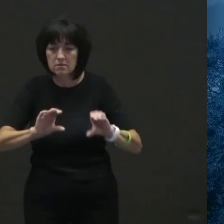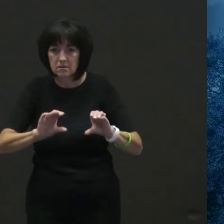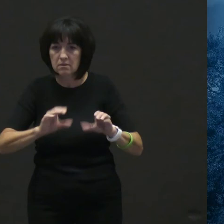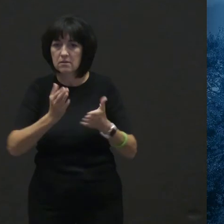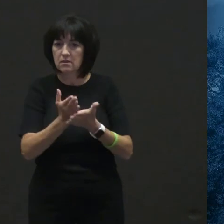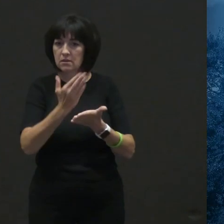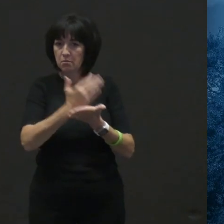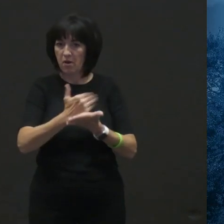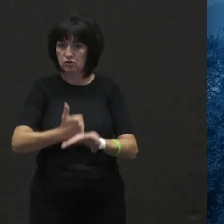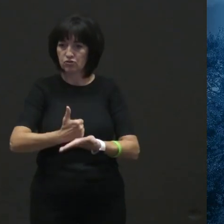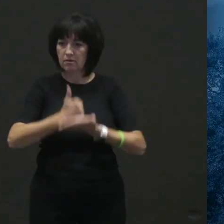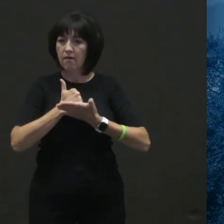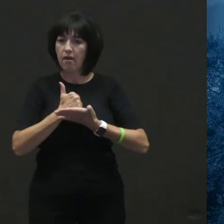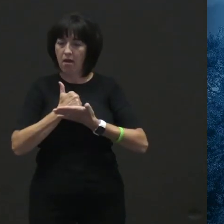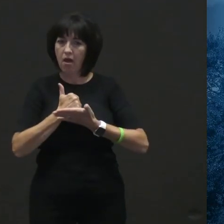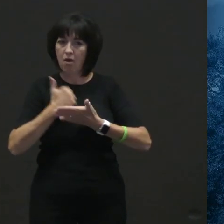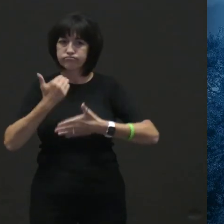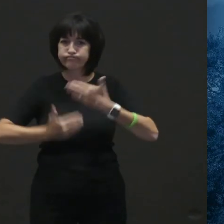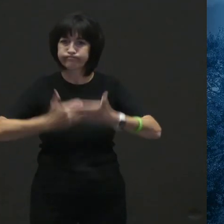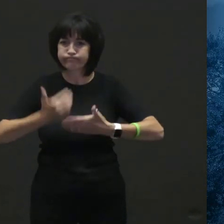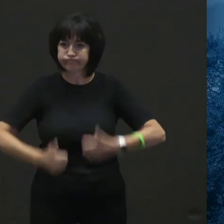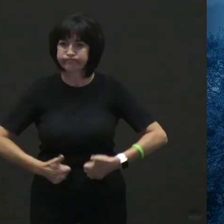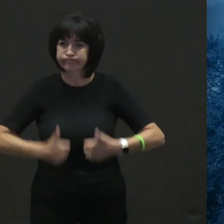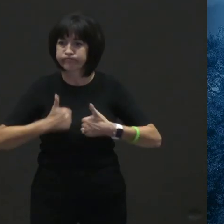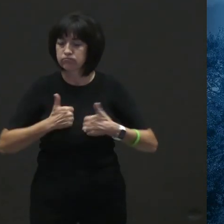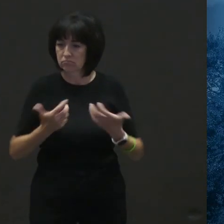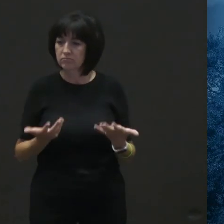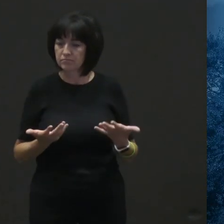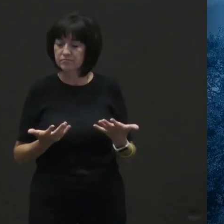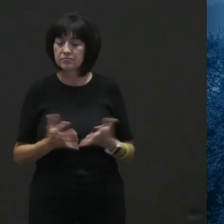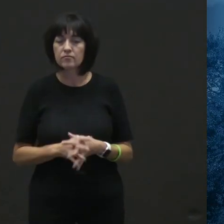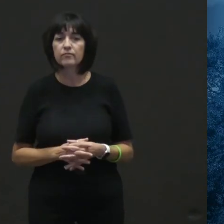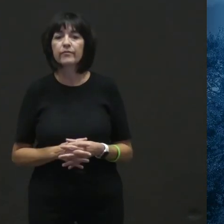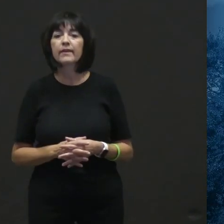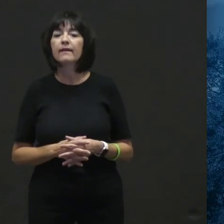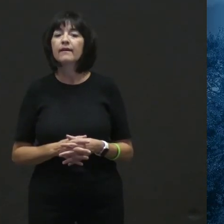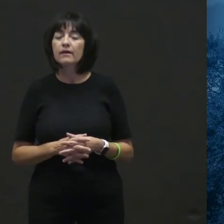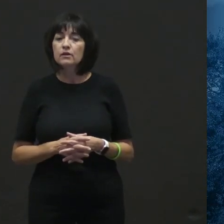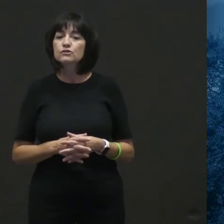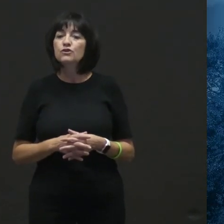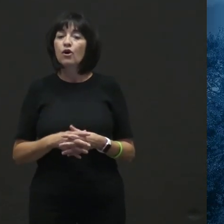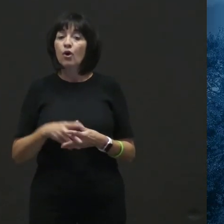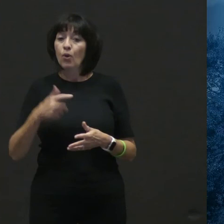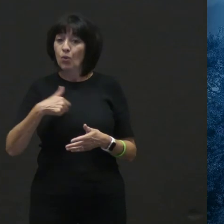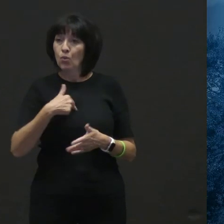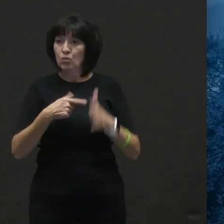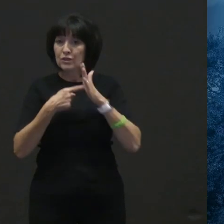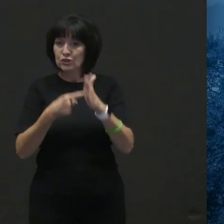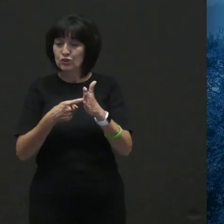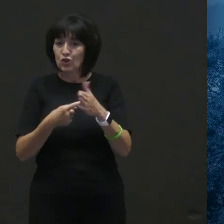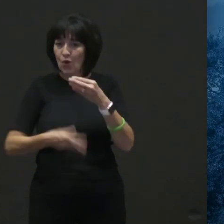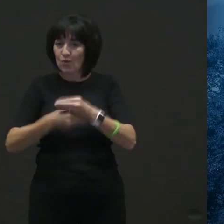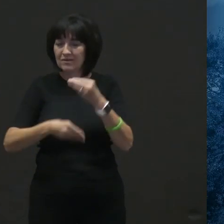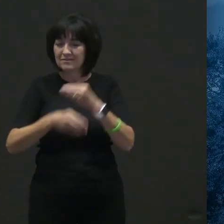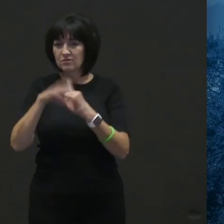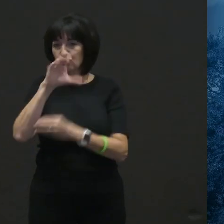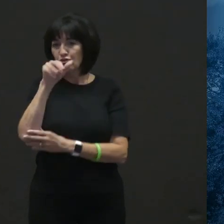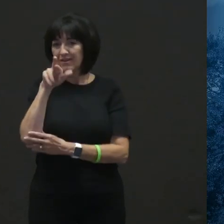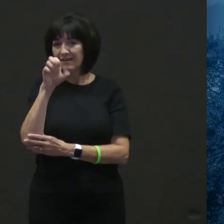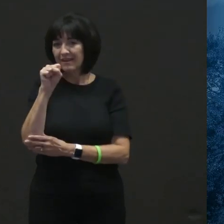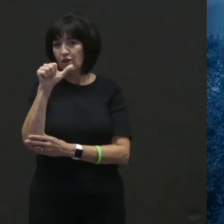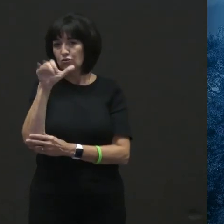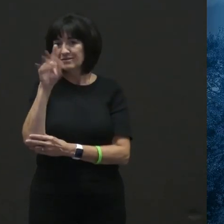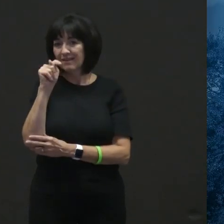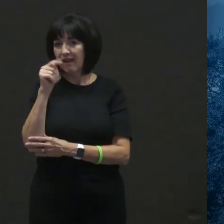question with Governor Wolf. We also used, as we showed today, additional CARES Act funding